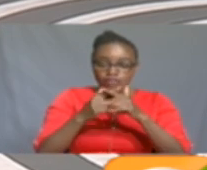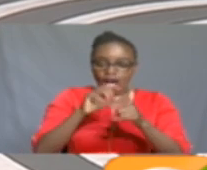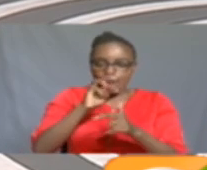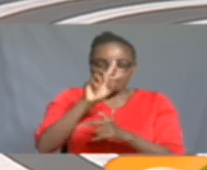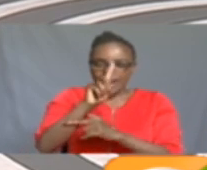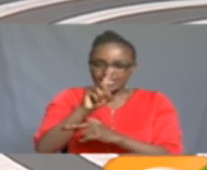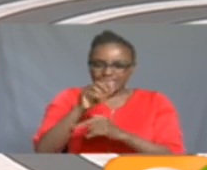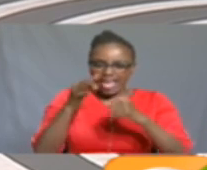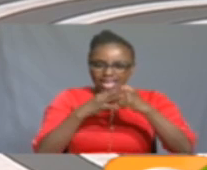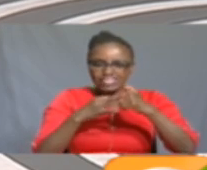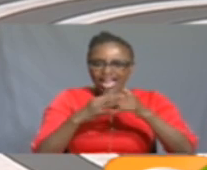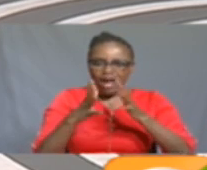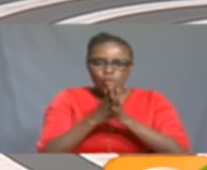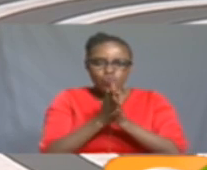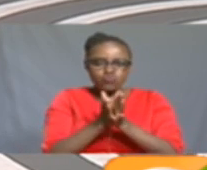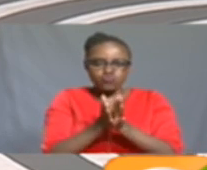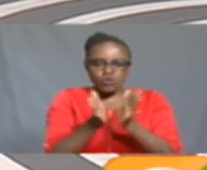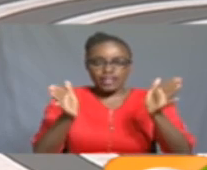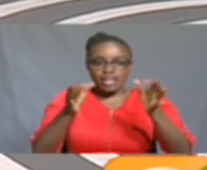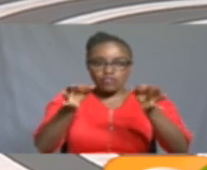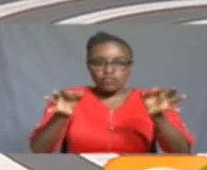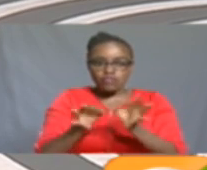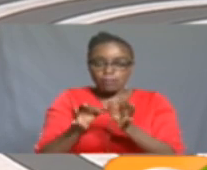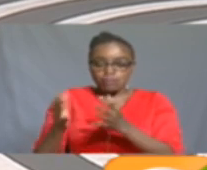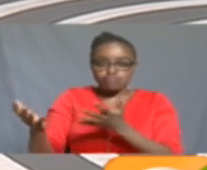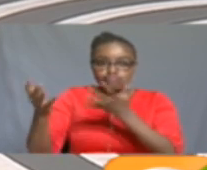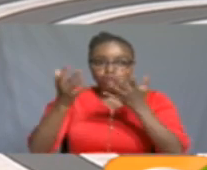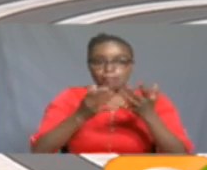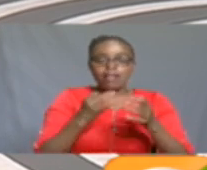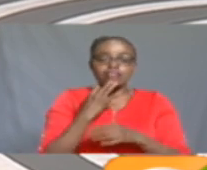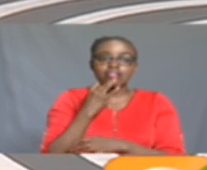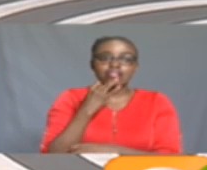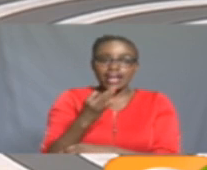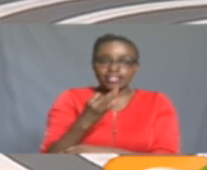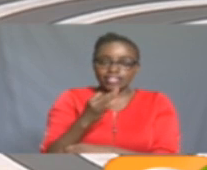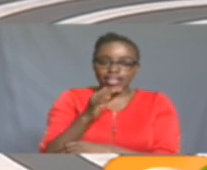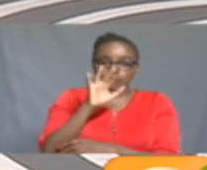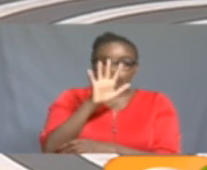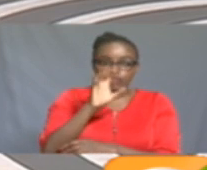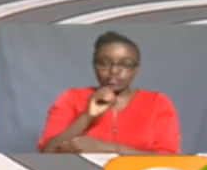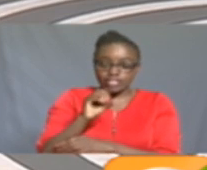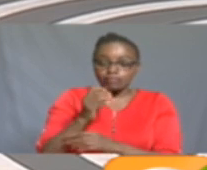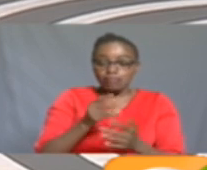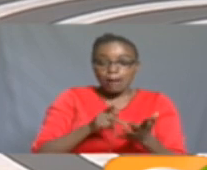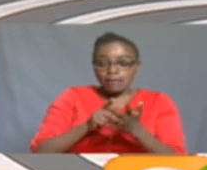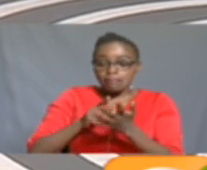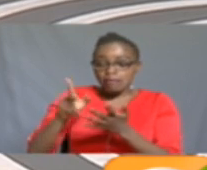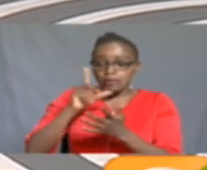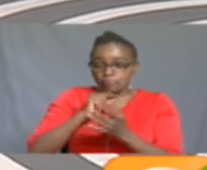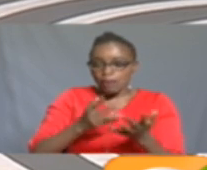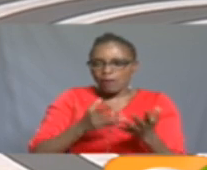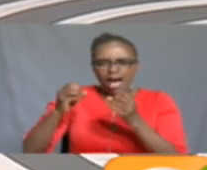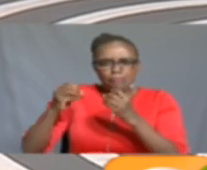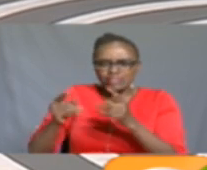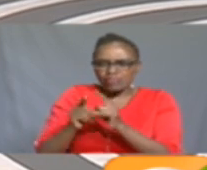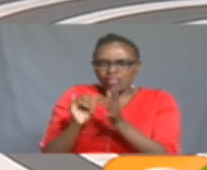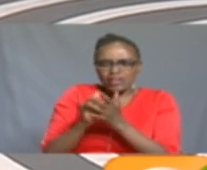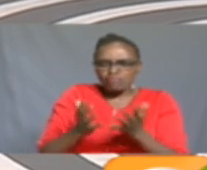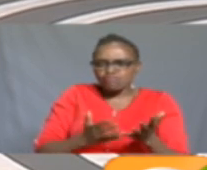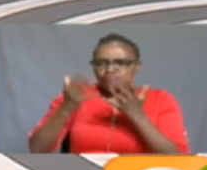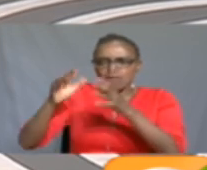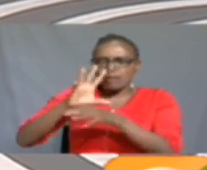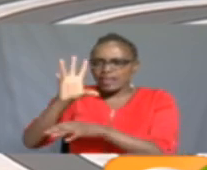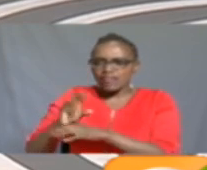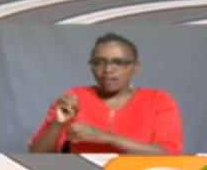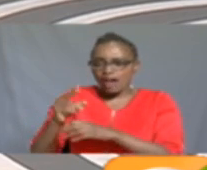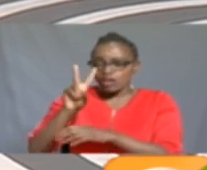part of. It's a wider family. And in terms of deliveries, 350 have been delivered. Some of you might be wondering, how many have been delivered in Africa?